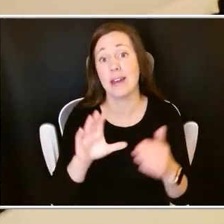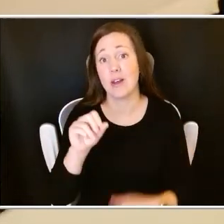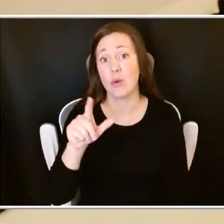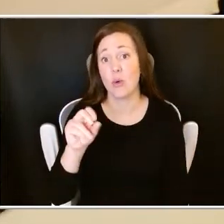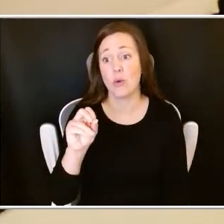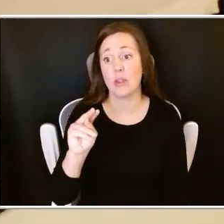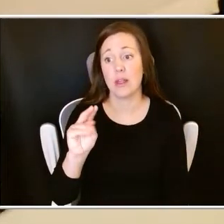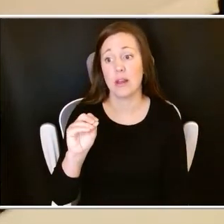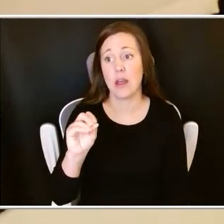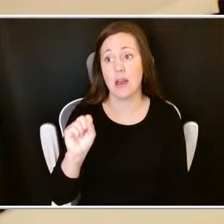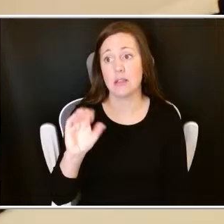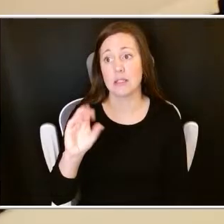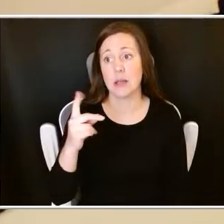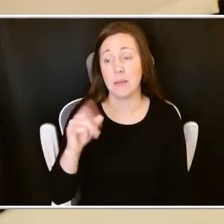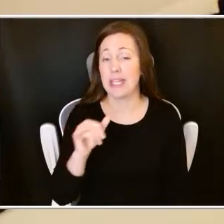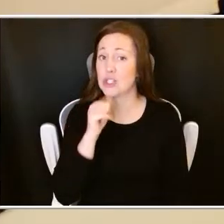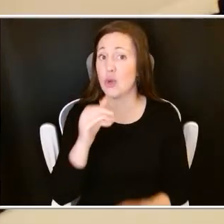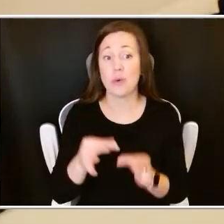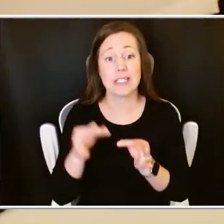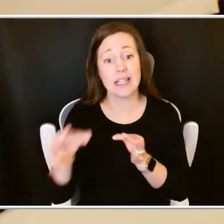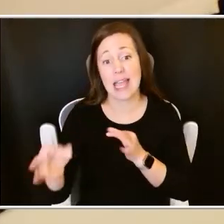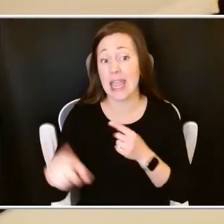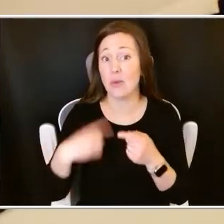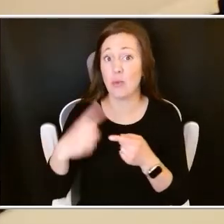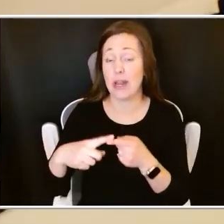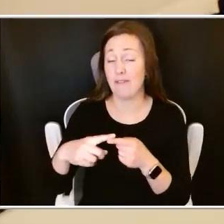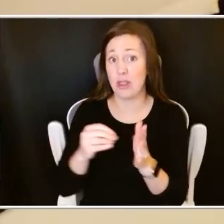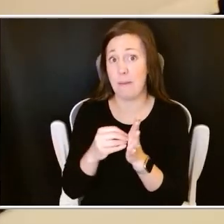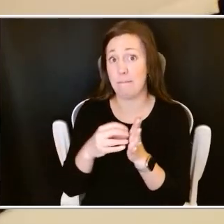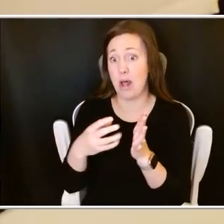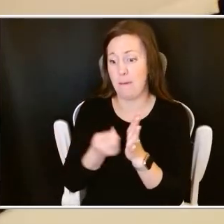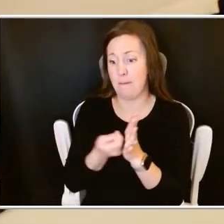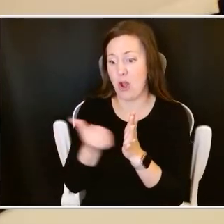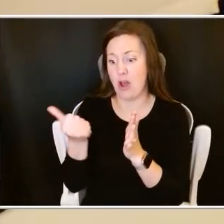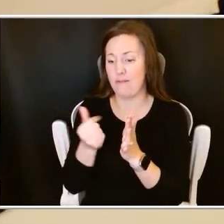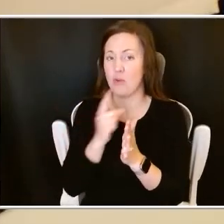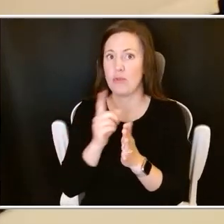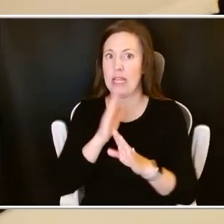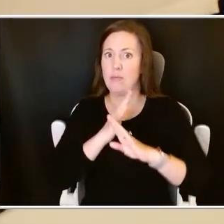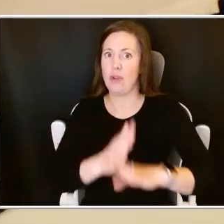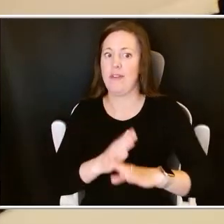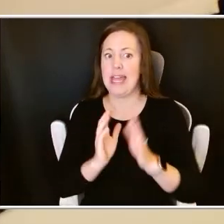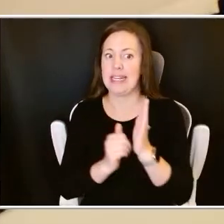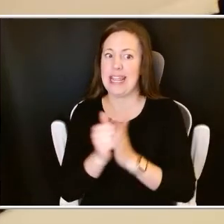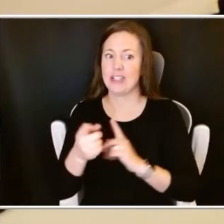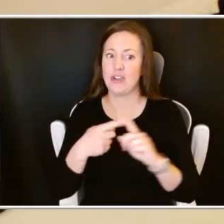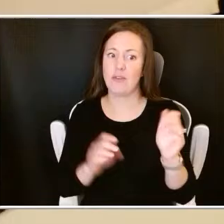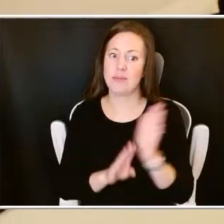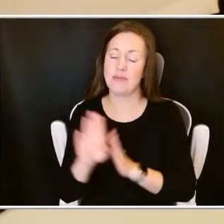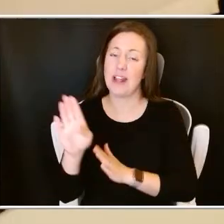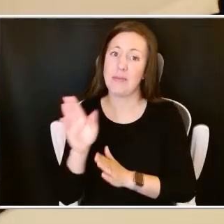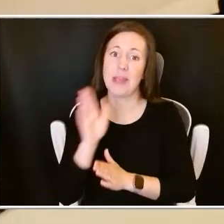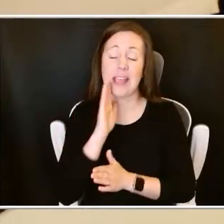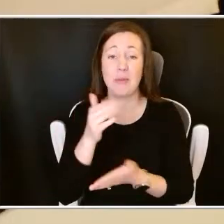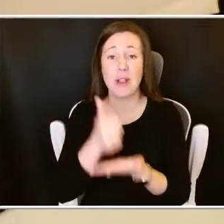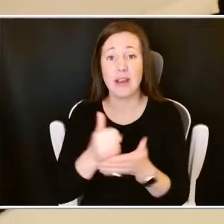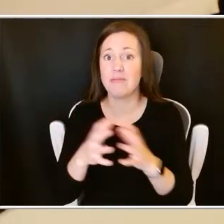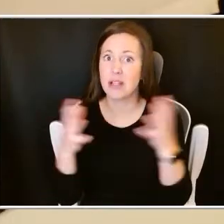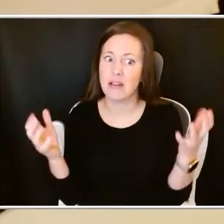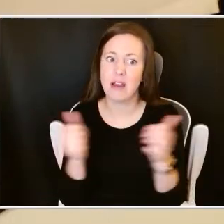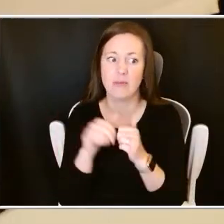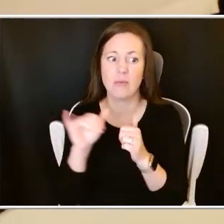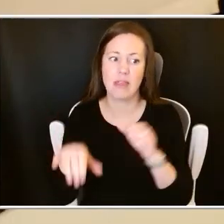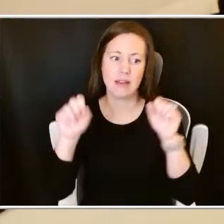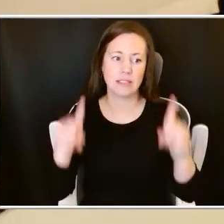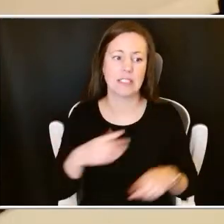it. Once we snip these polyps out, it prevents these cancers from developing. You could really dodge a bullet with these colonoscopies.